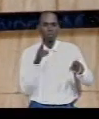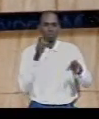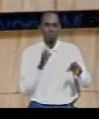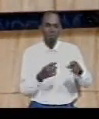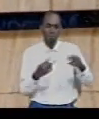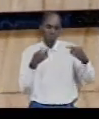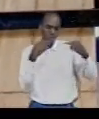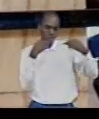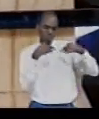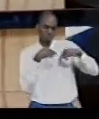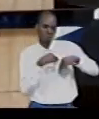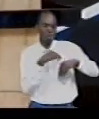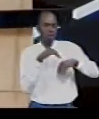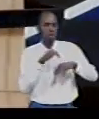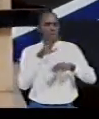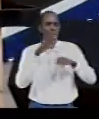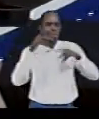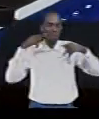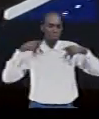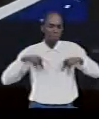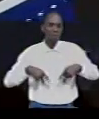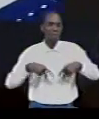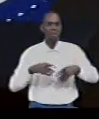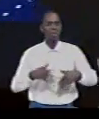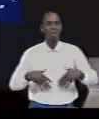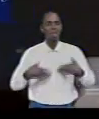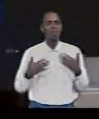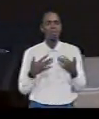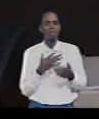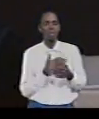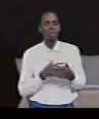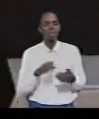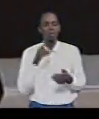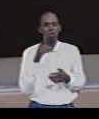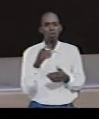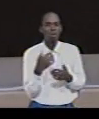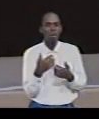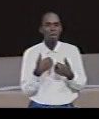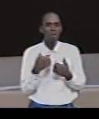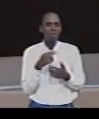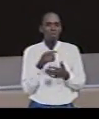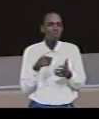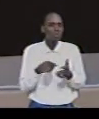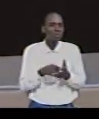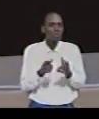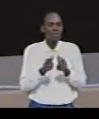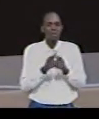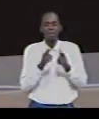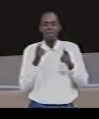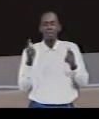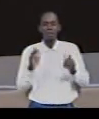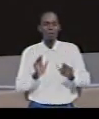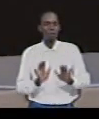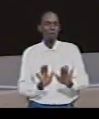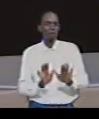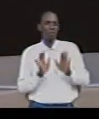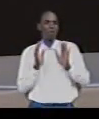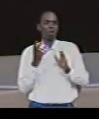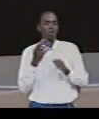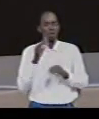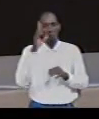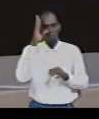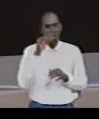we have this crippling fear of man, this